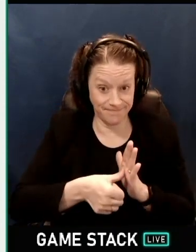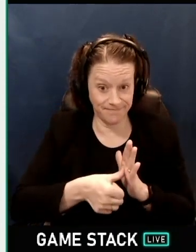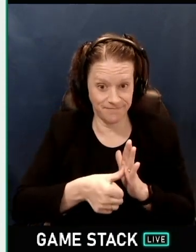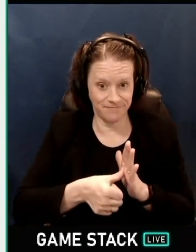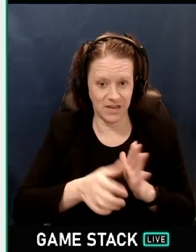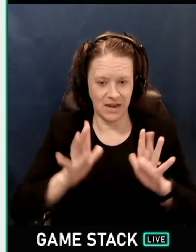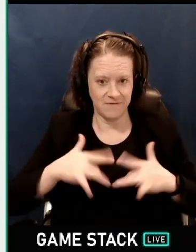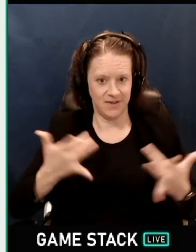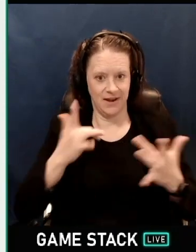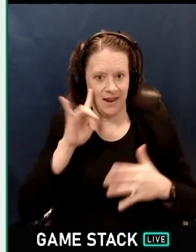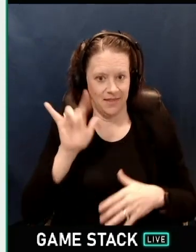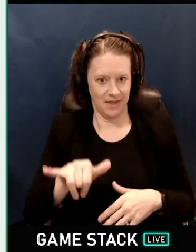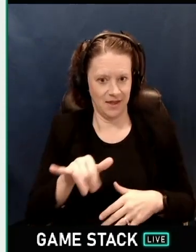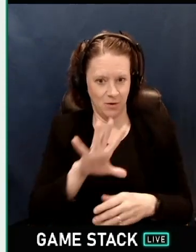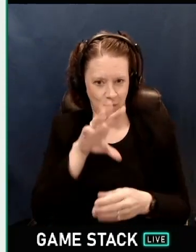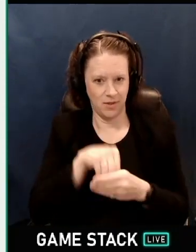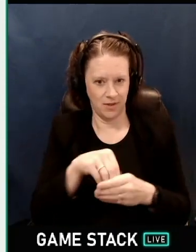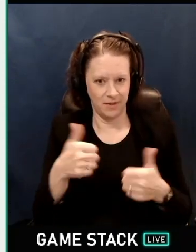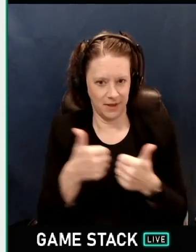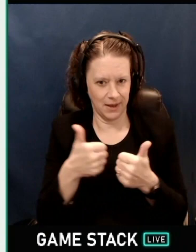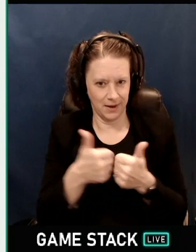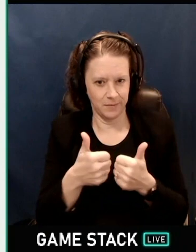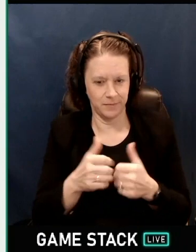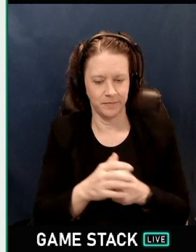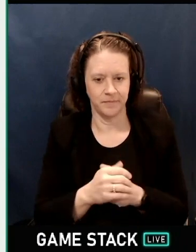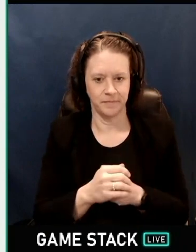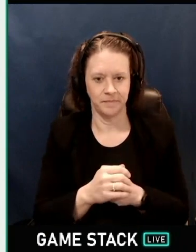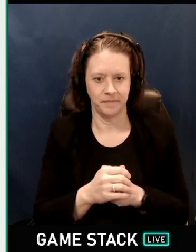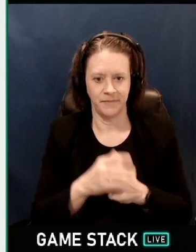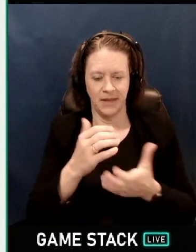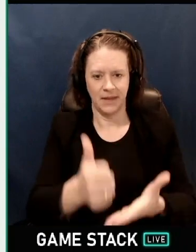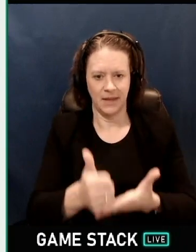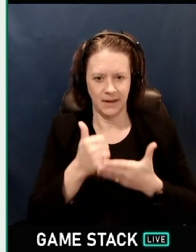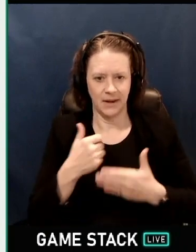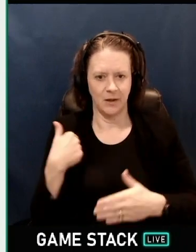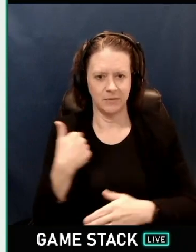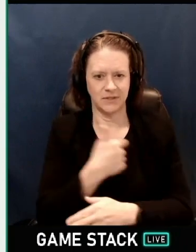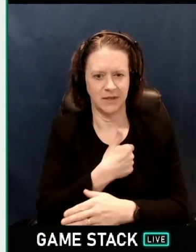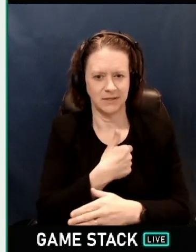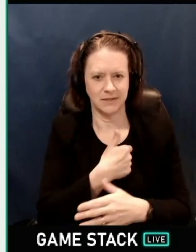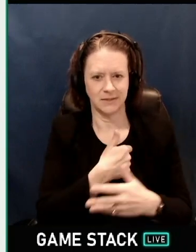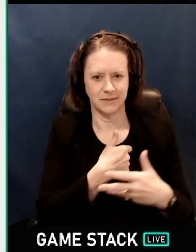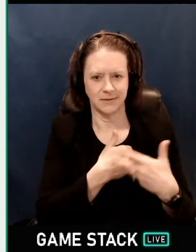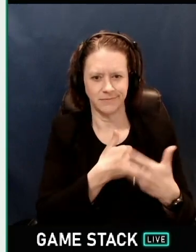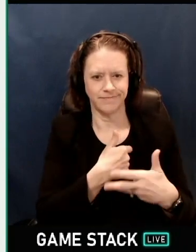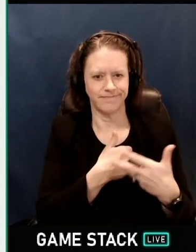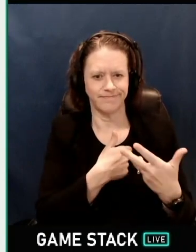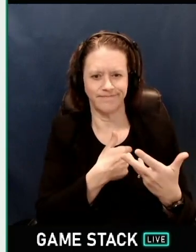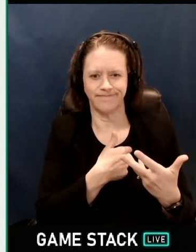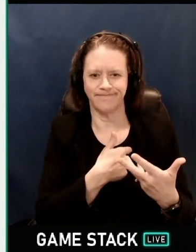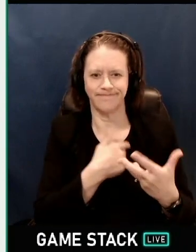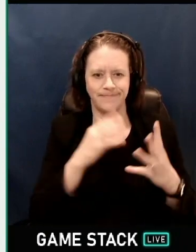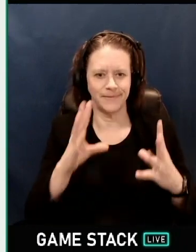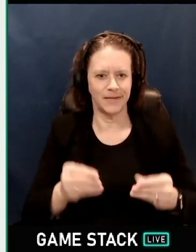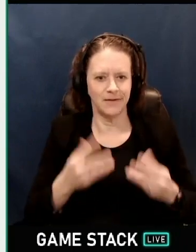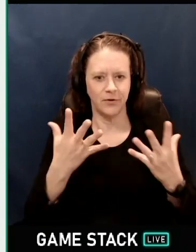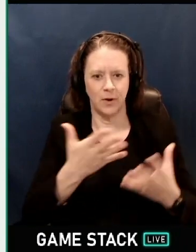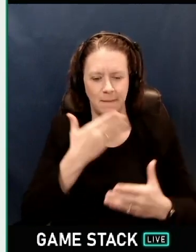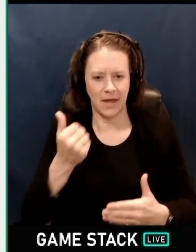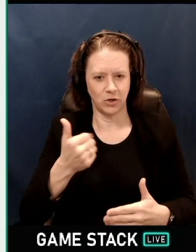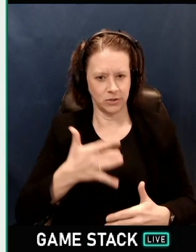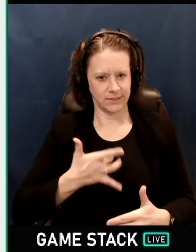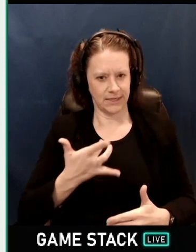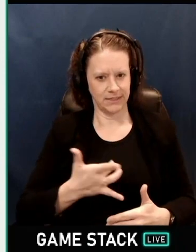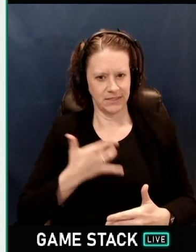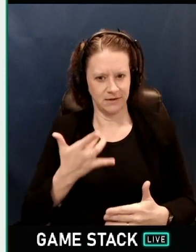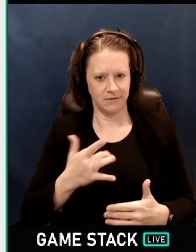that in the game. It helps us just give you a much better sense of the